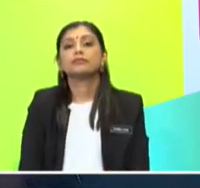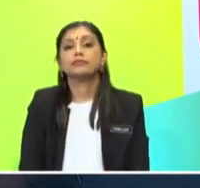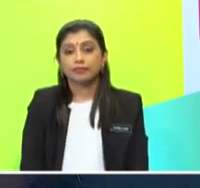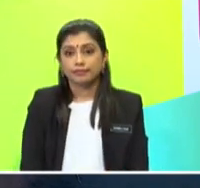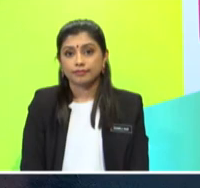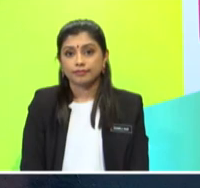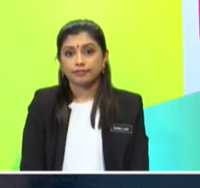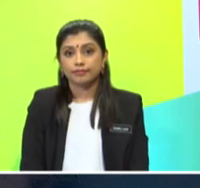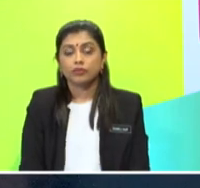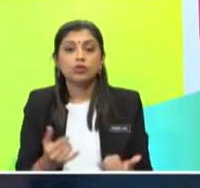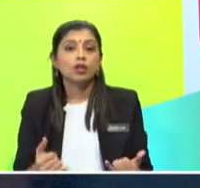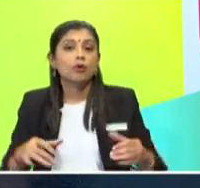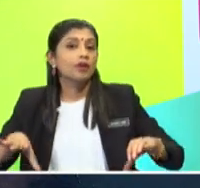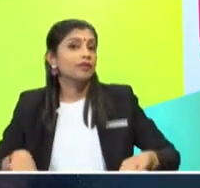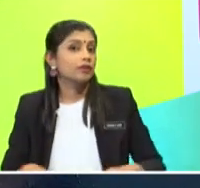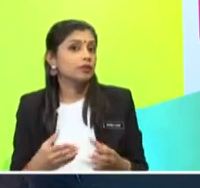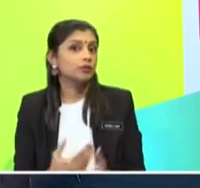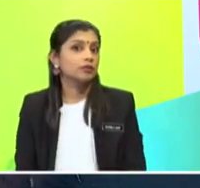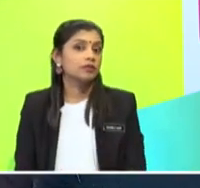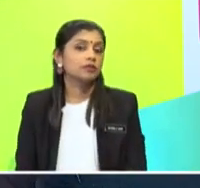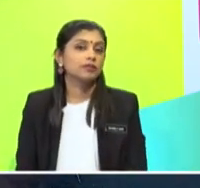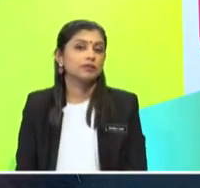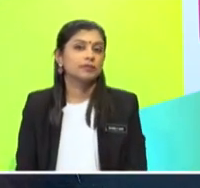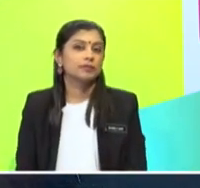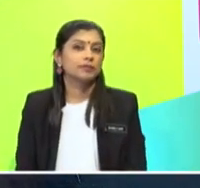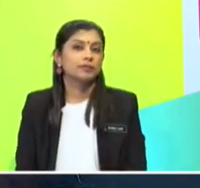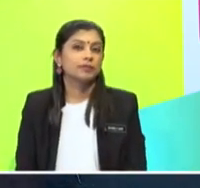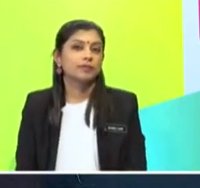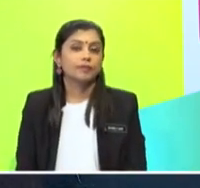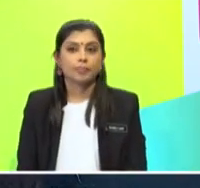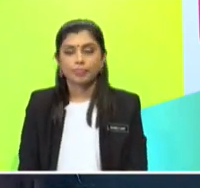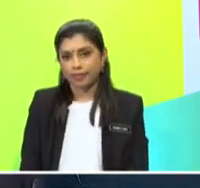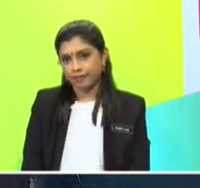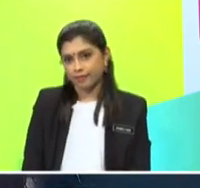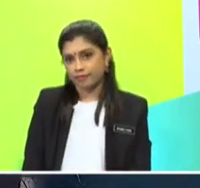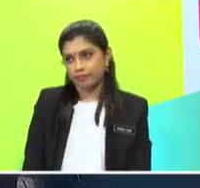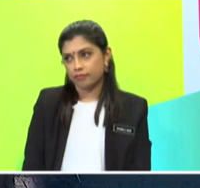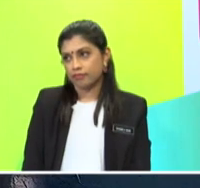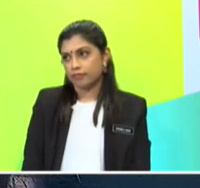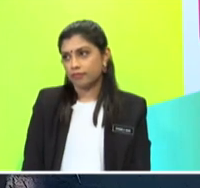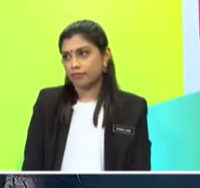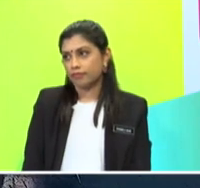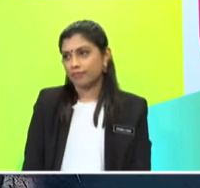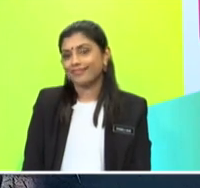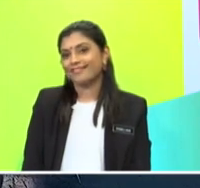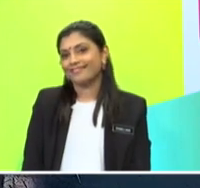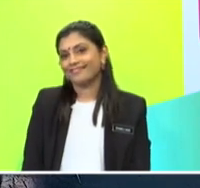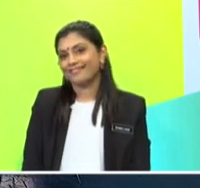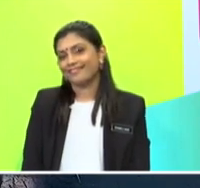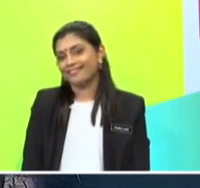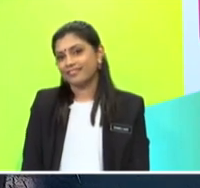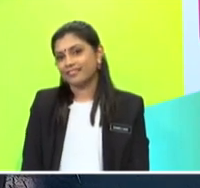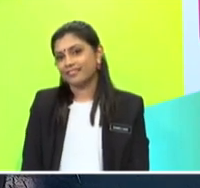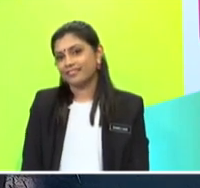poem. Yes, I'll be reciting a poem, but I'll be referring to the script because I haven't got time to memorize it. So